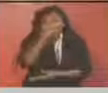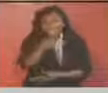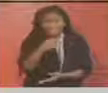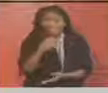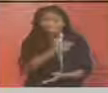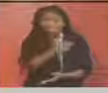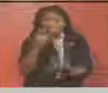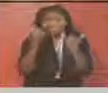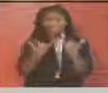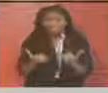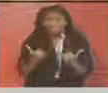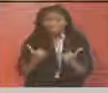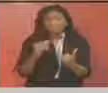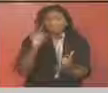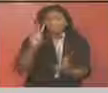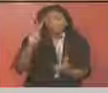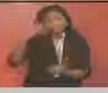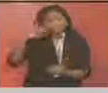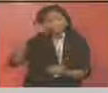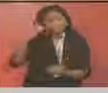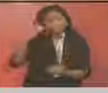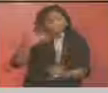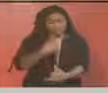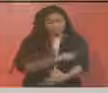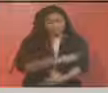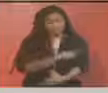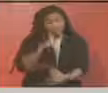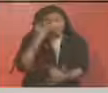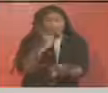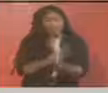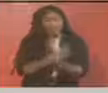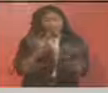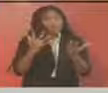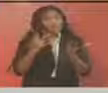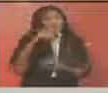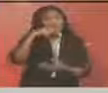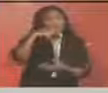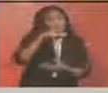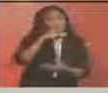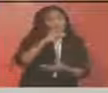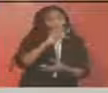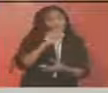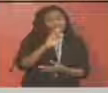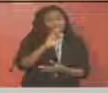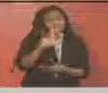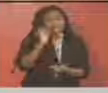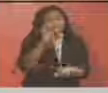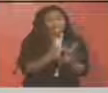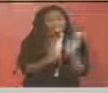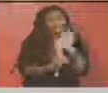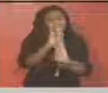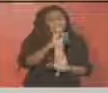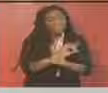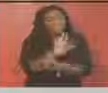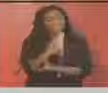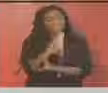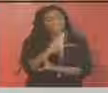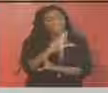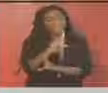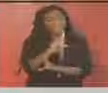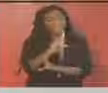by WHO, Pfizer approved 2.5 months now, December 31st.